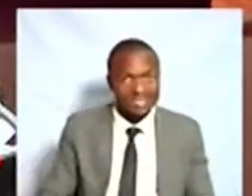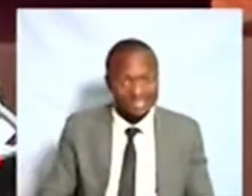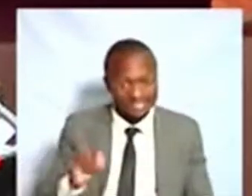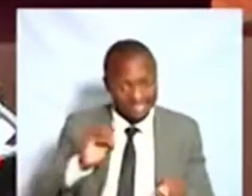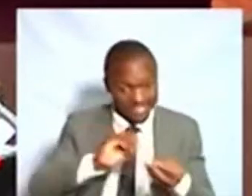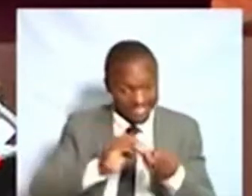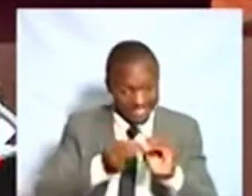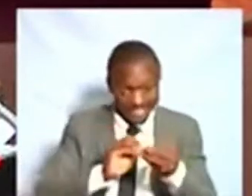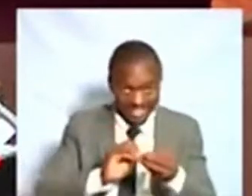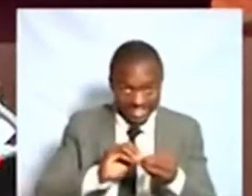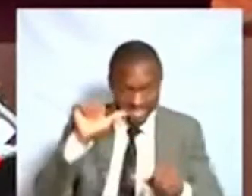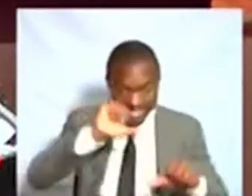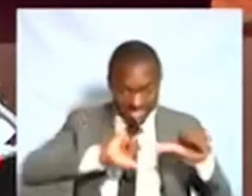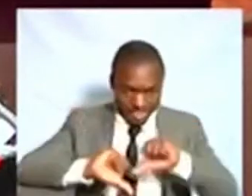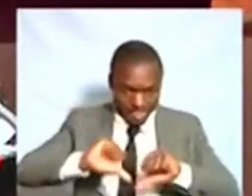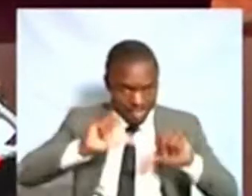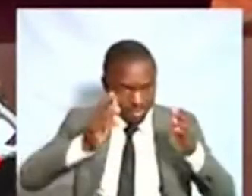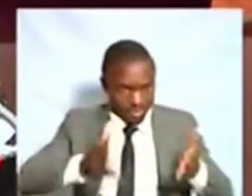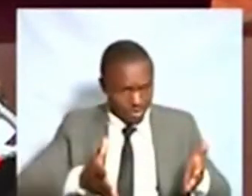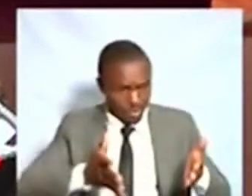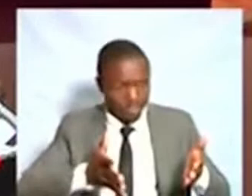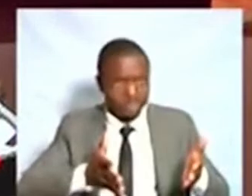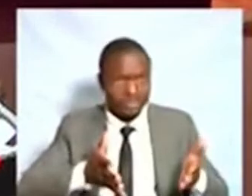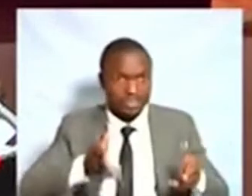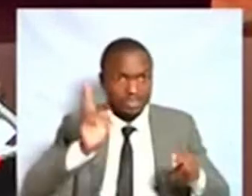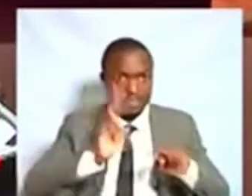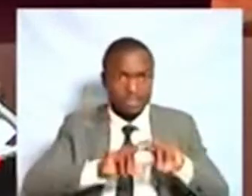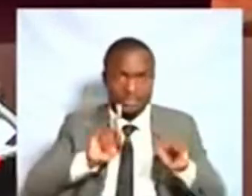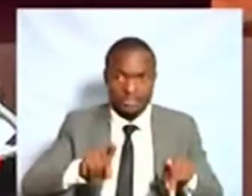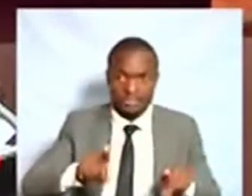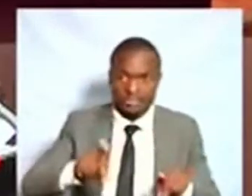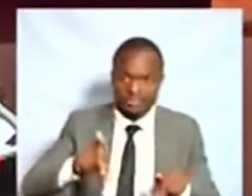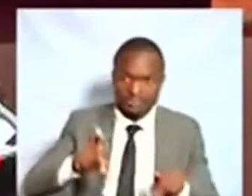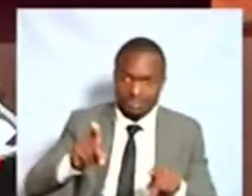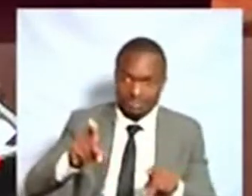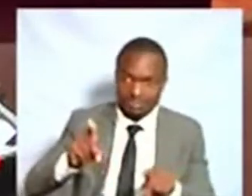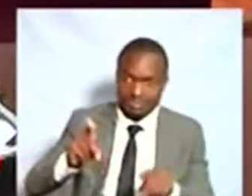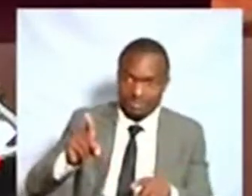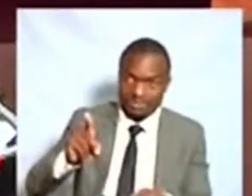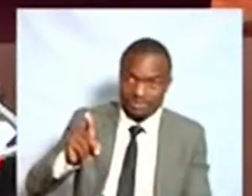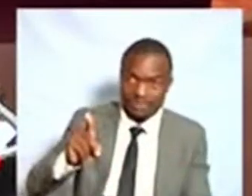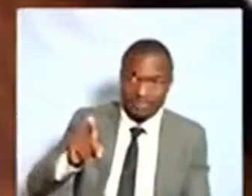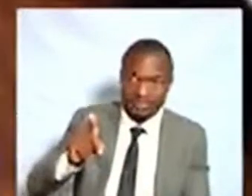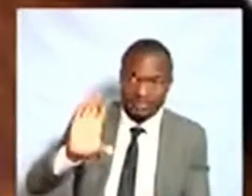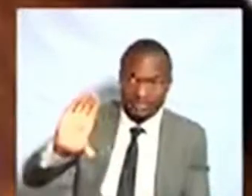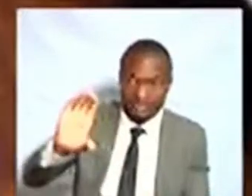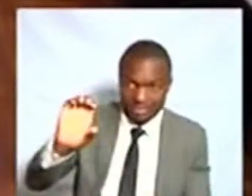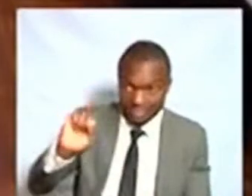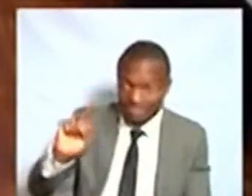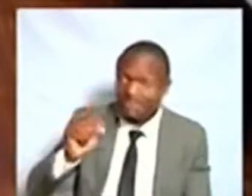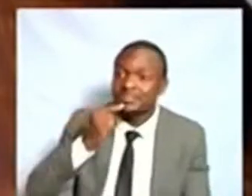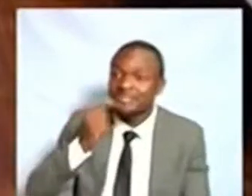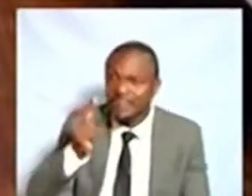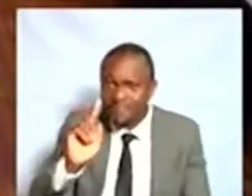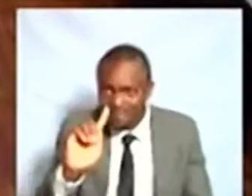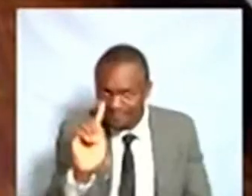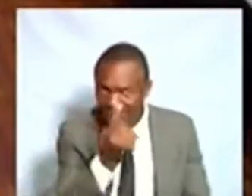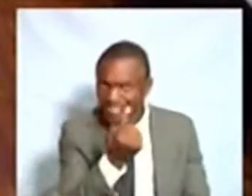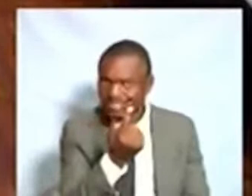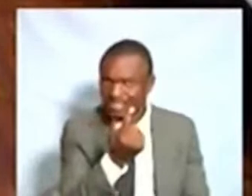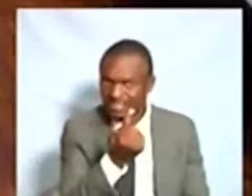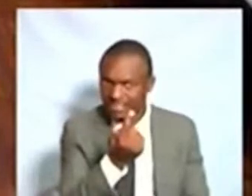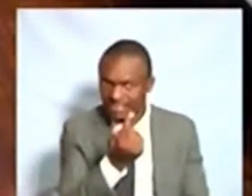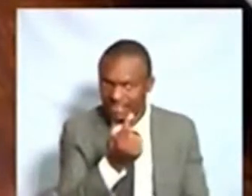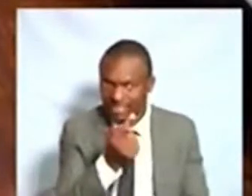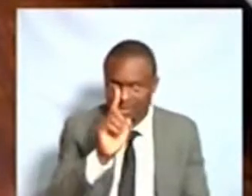total, the auditors were looking. Chair, that's there. See, as you are saying, the first was